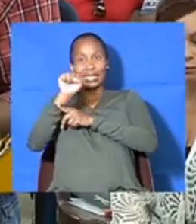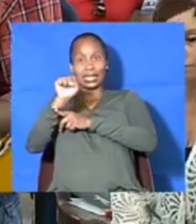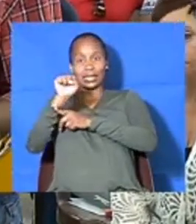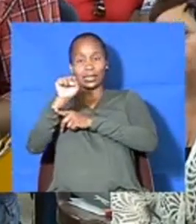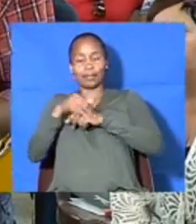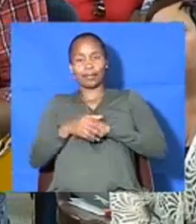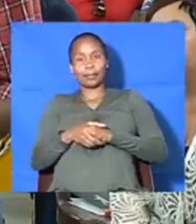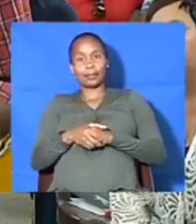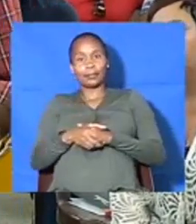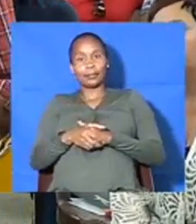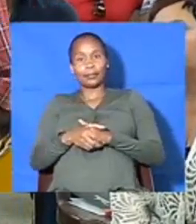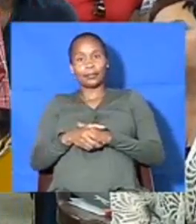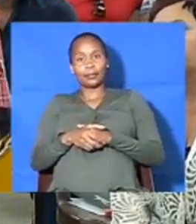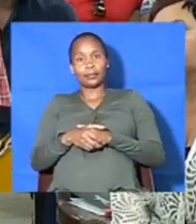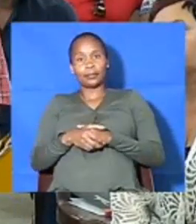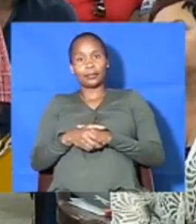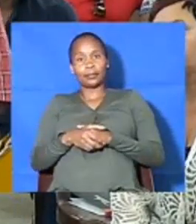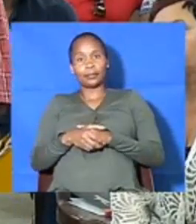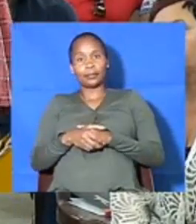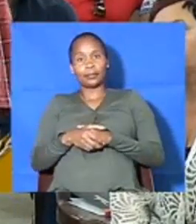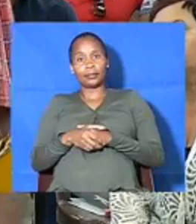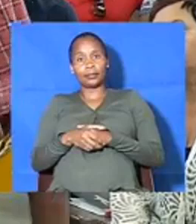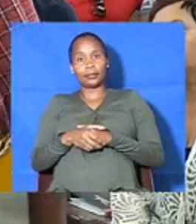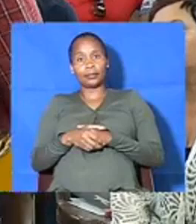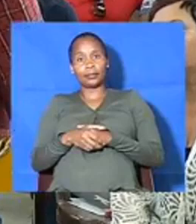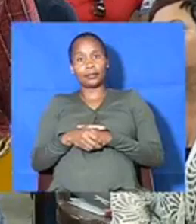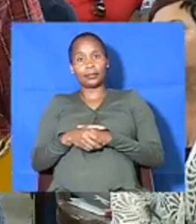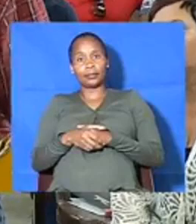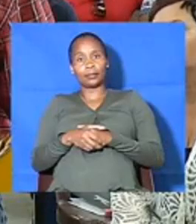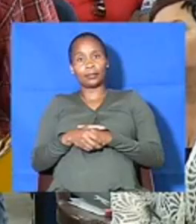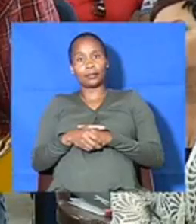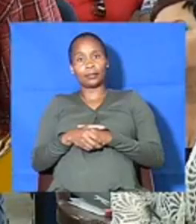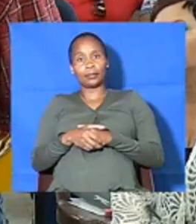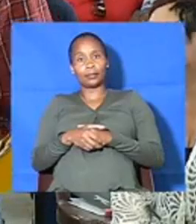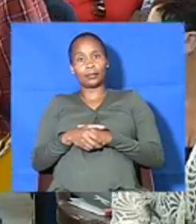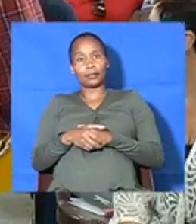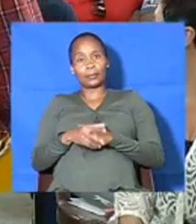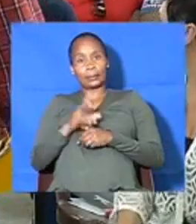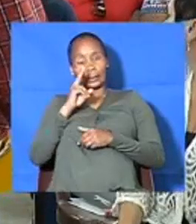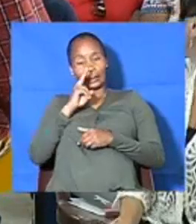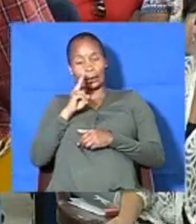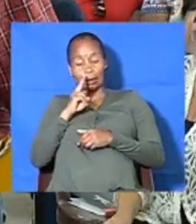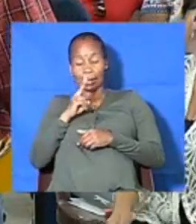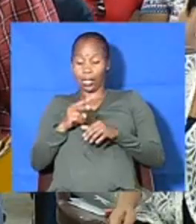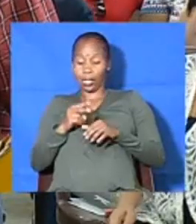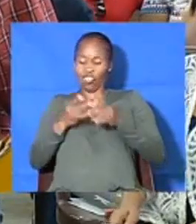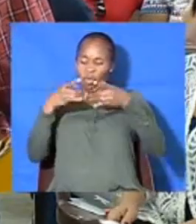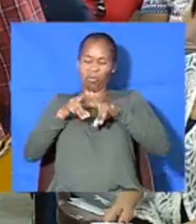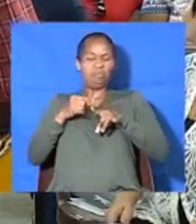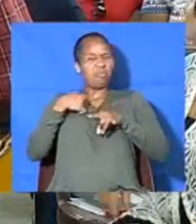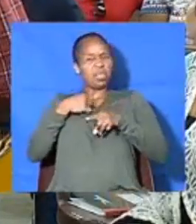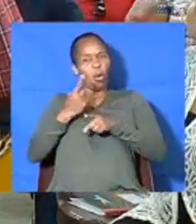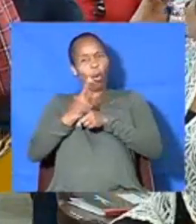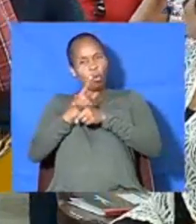everyone who's here from different politics organizations. Thank